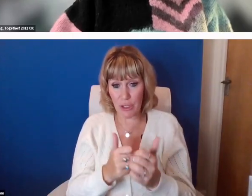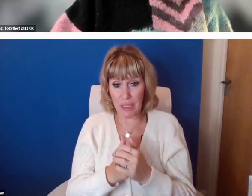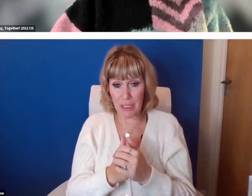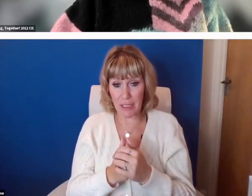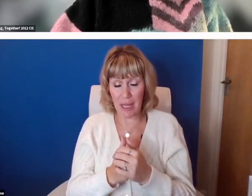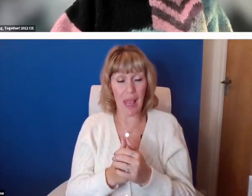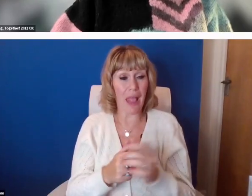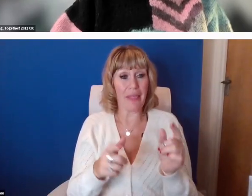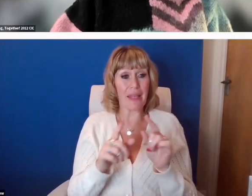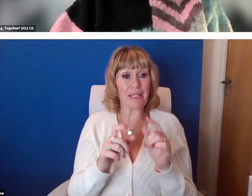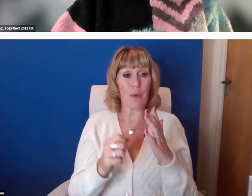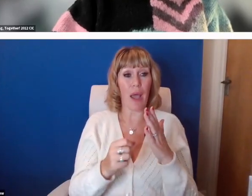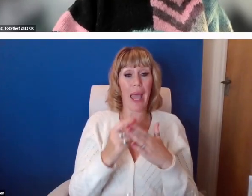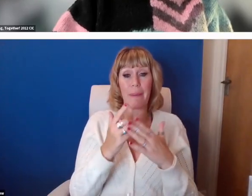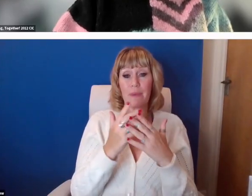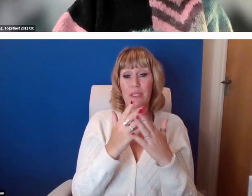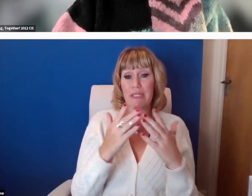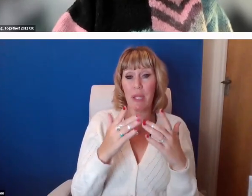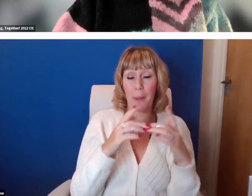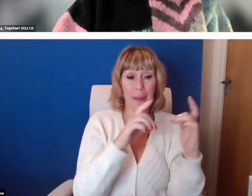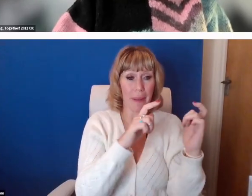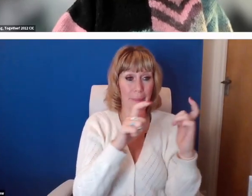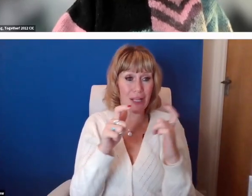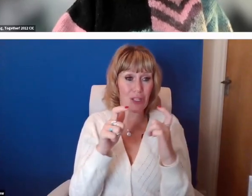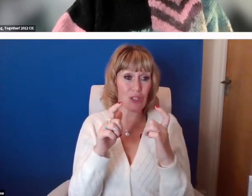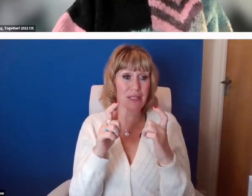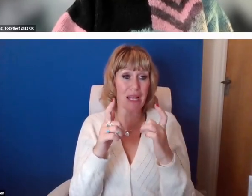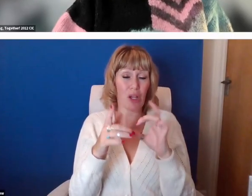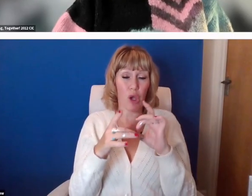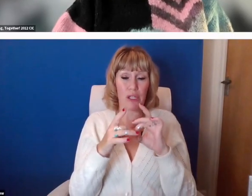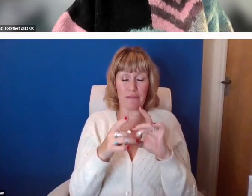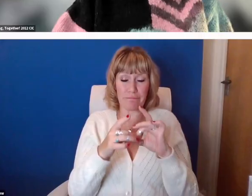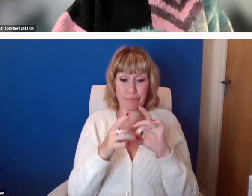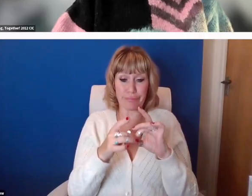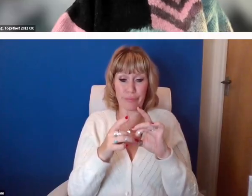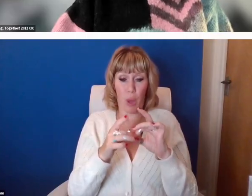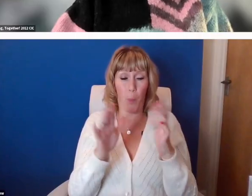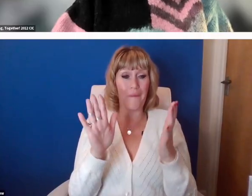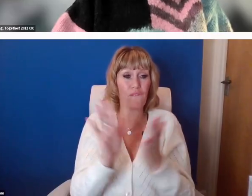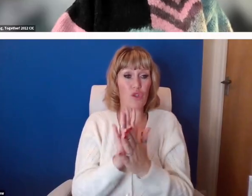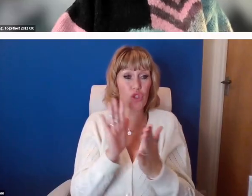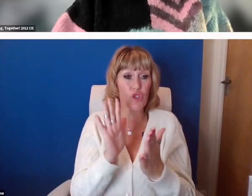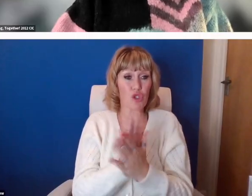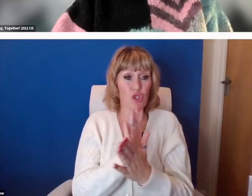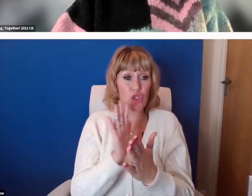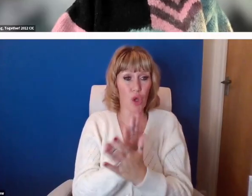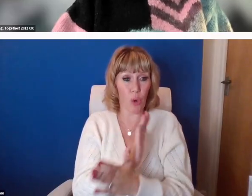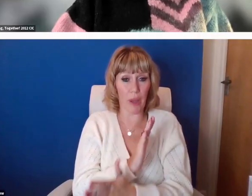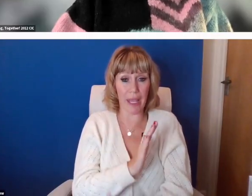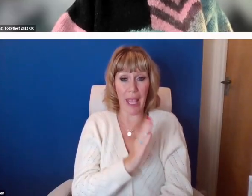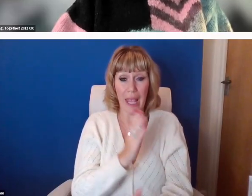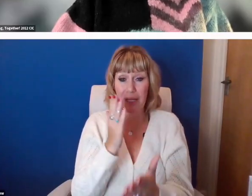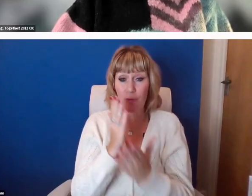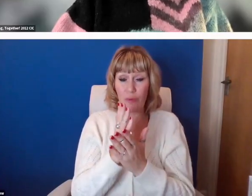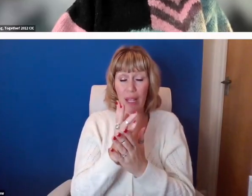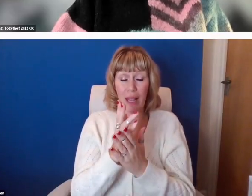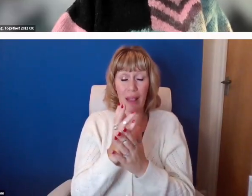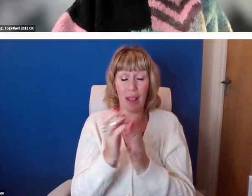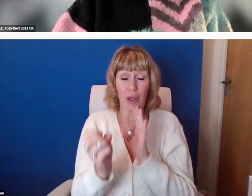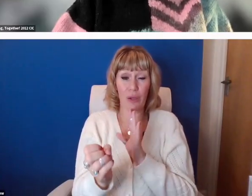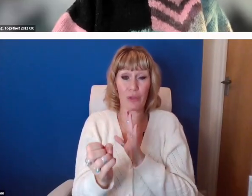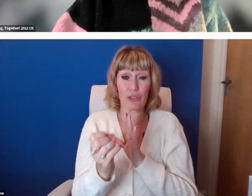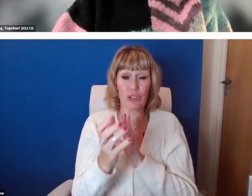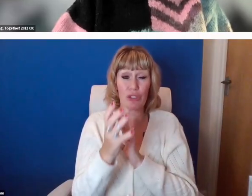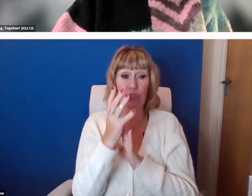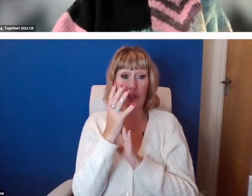pictures forefront is that sense of joy. And it's in such a sharp contrast to the miserable